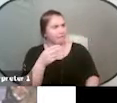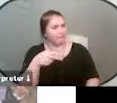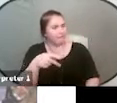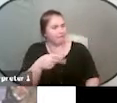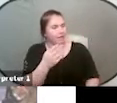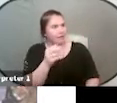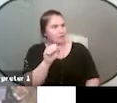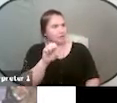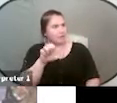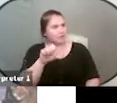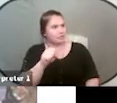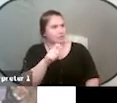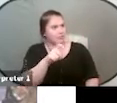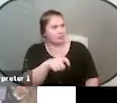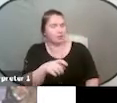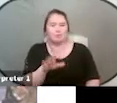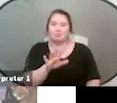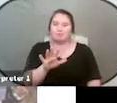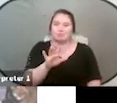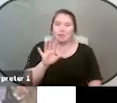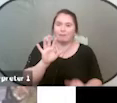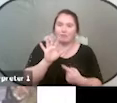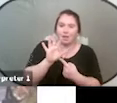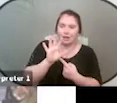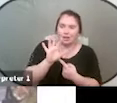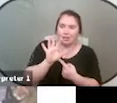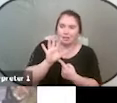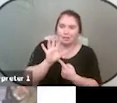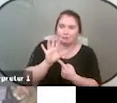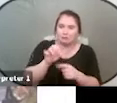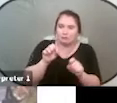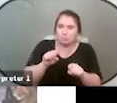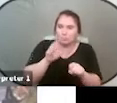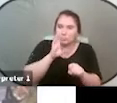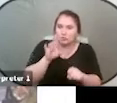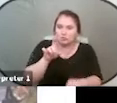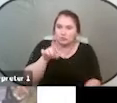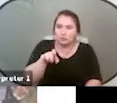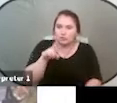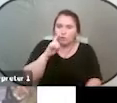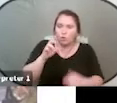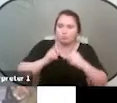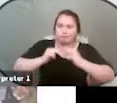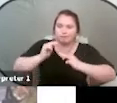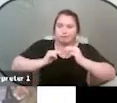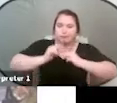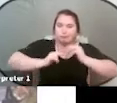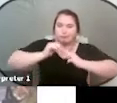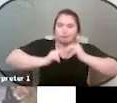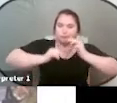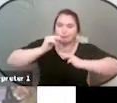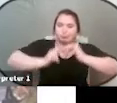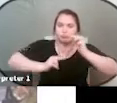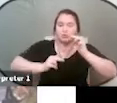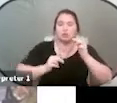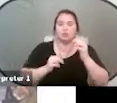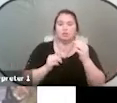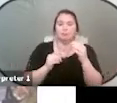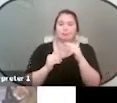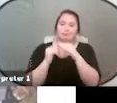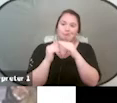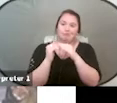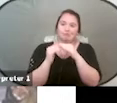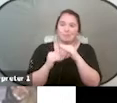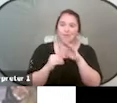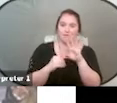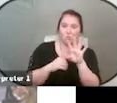We're thinking probably somewhere around 5 phases of construction, and so at least I'd say